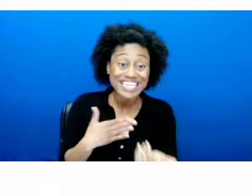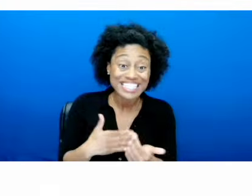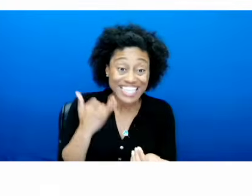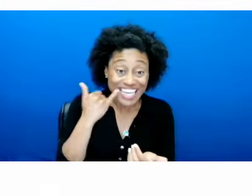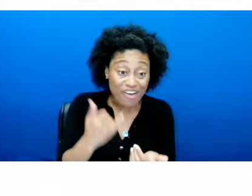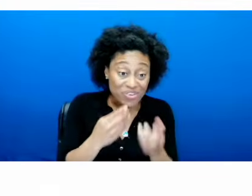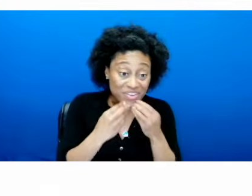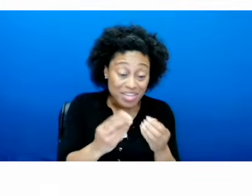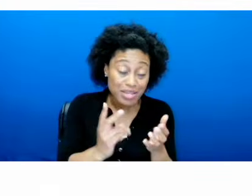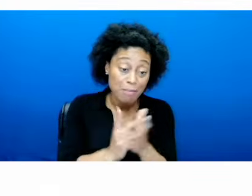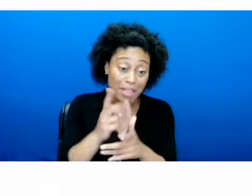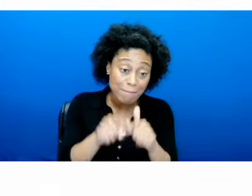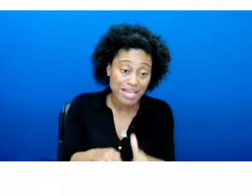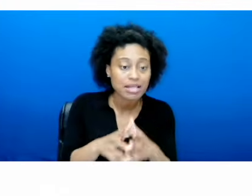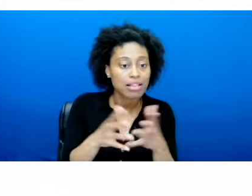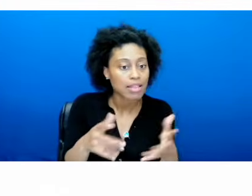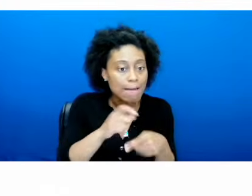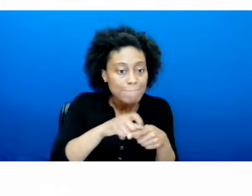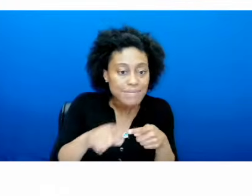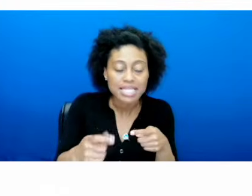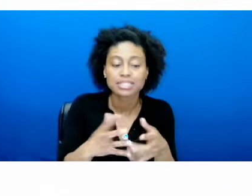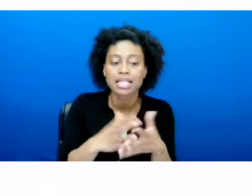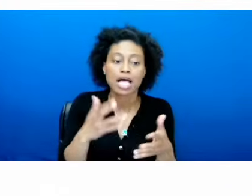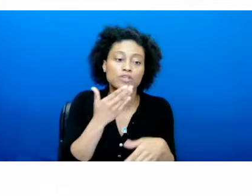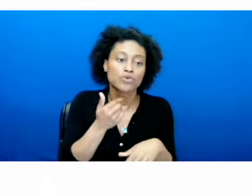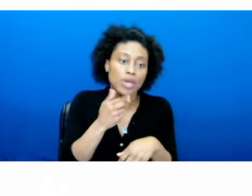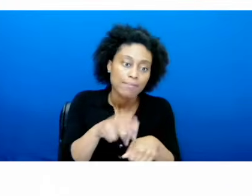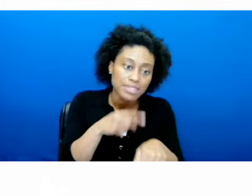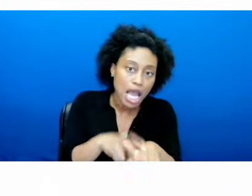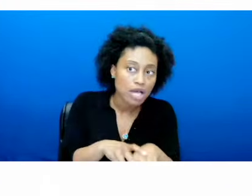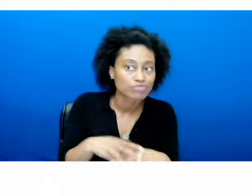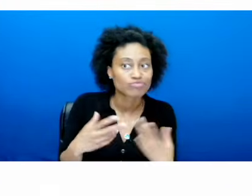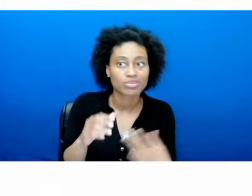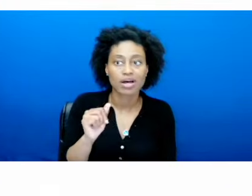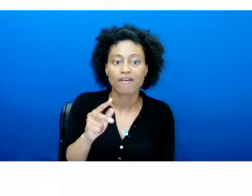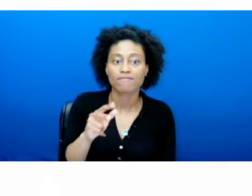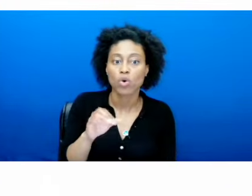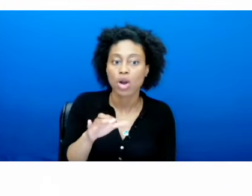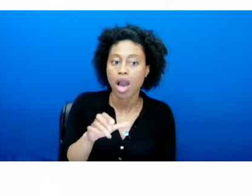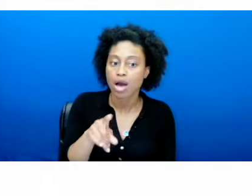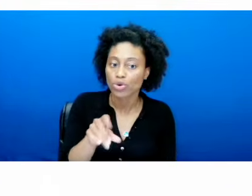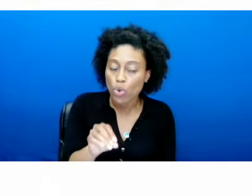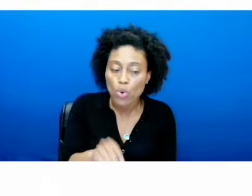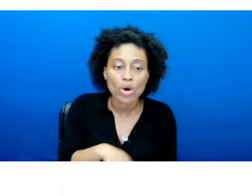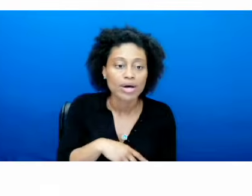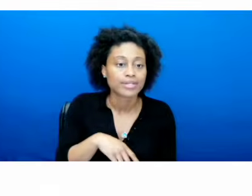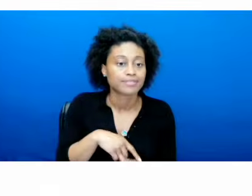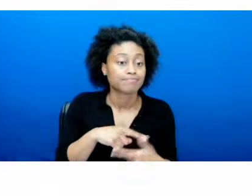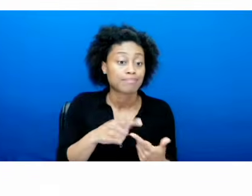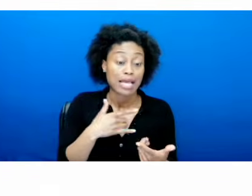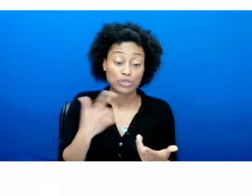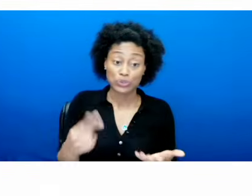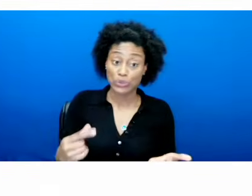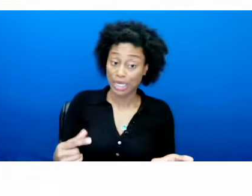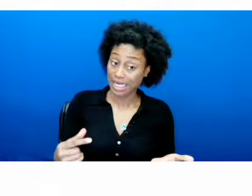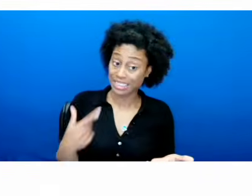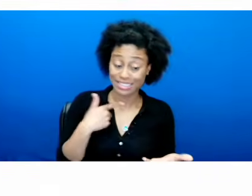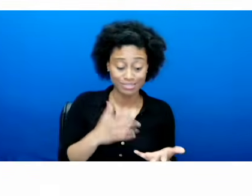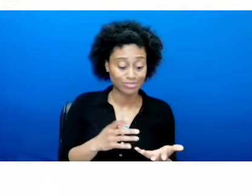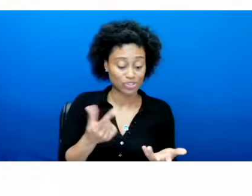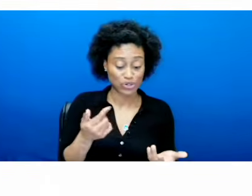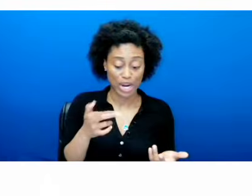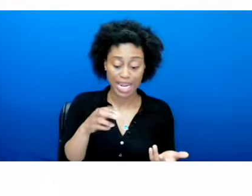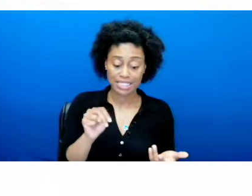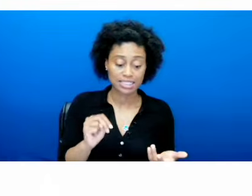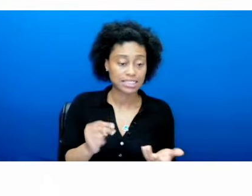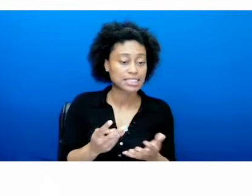So I'm eating lots of beans, sweet potato, avocado, my greens, cooked greens and things like that. And